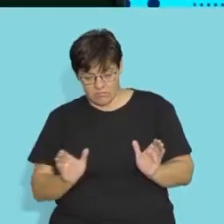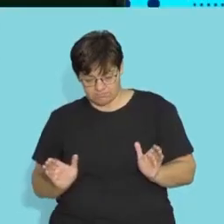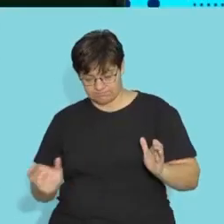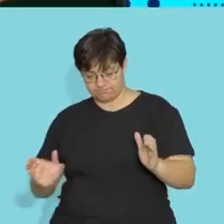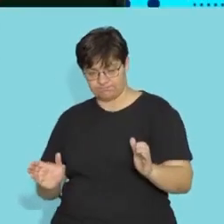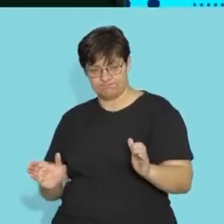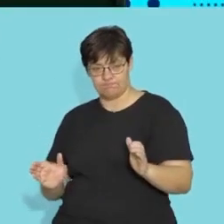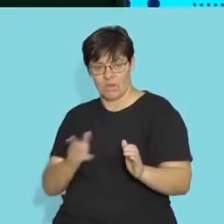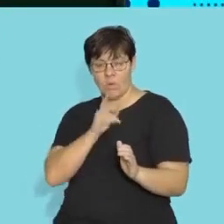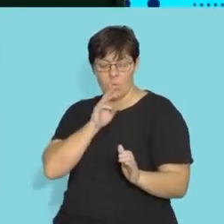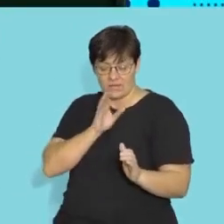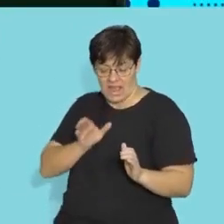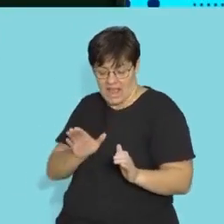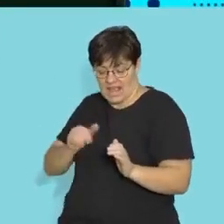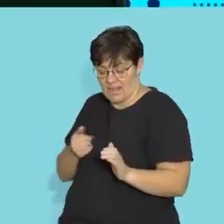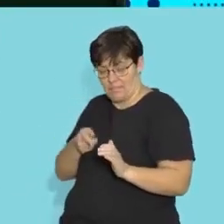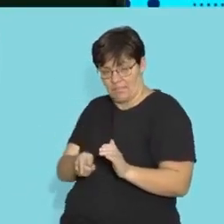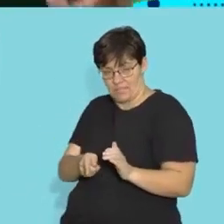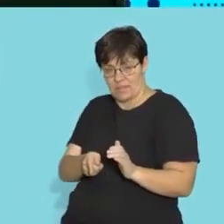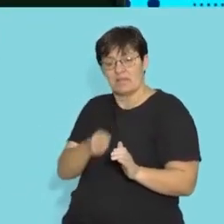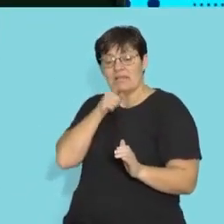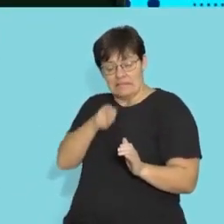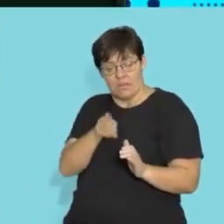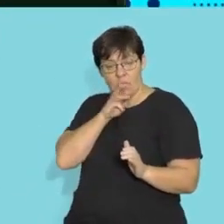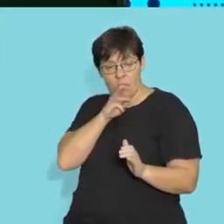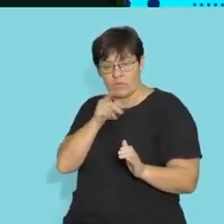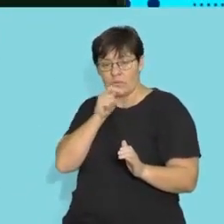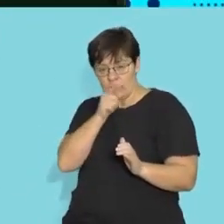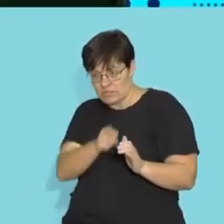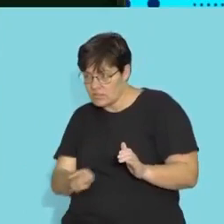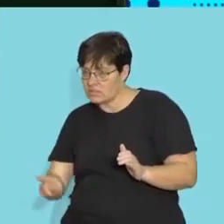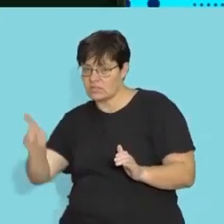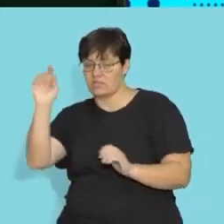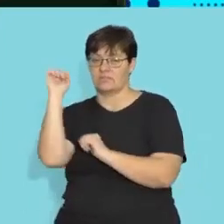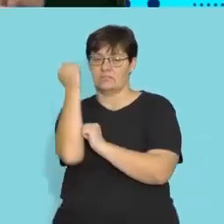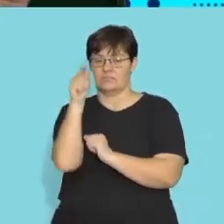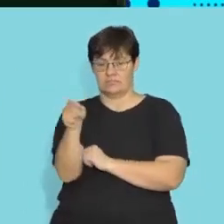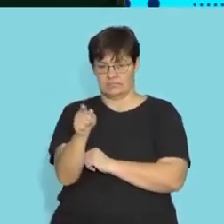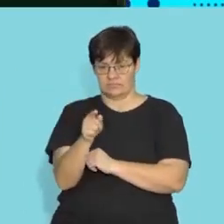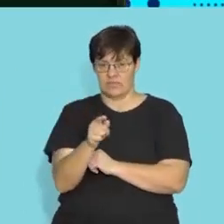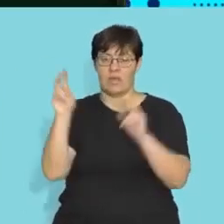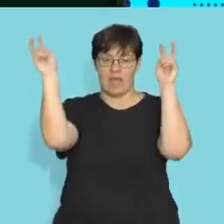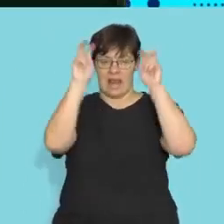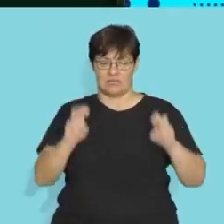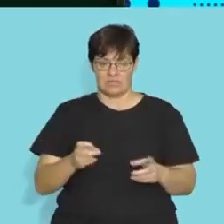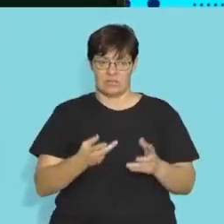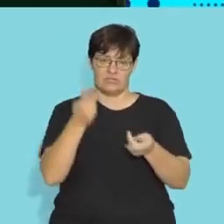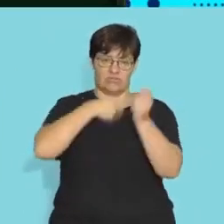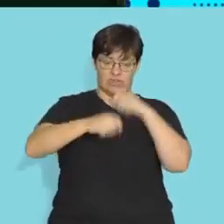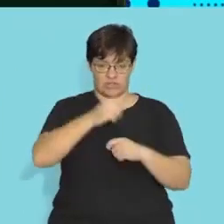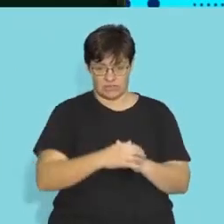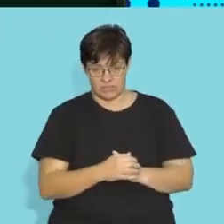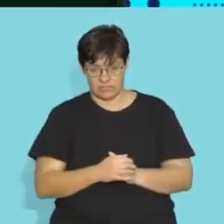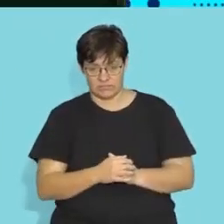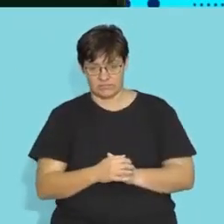this is to slow and to close down and to build up a large reservoir of water. That water is then used in hydroelectric